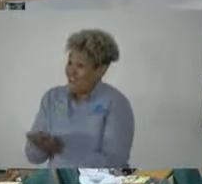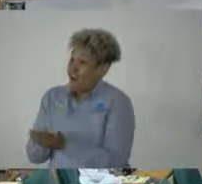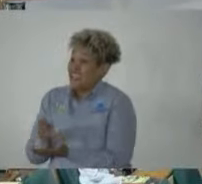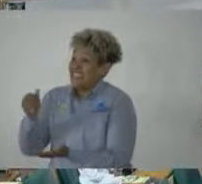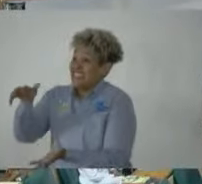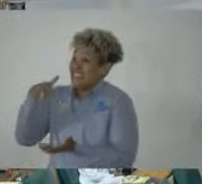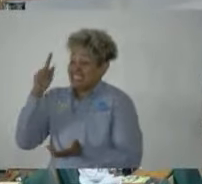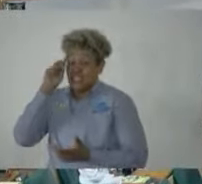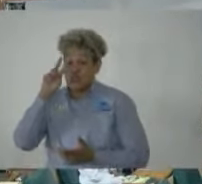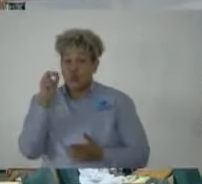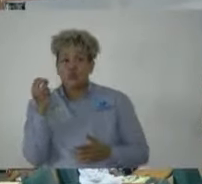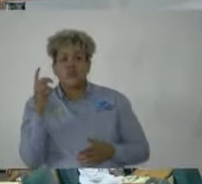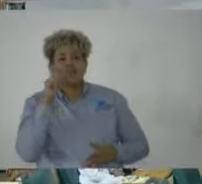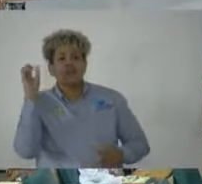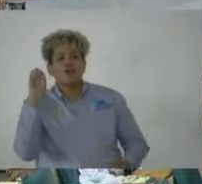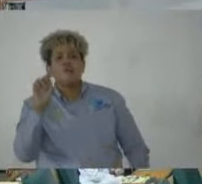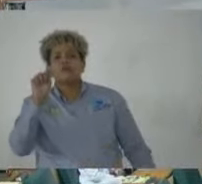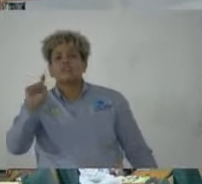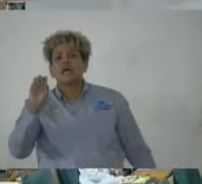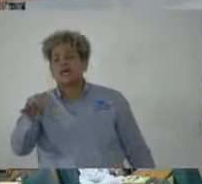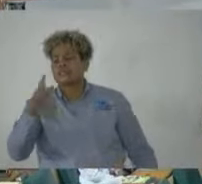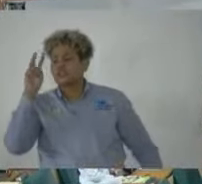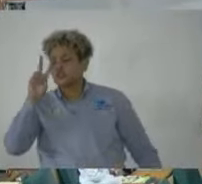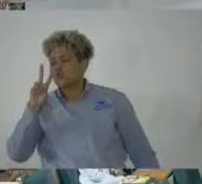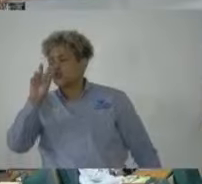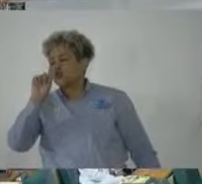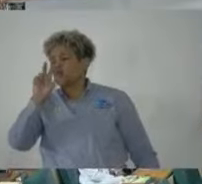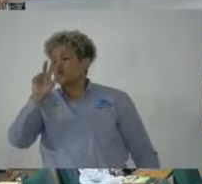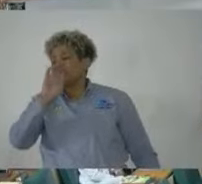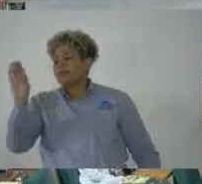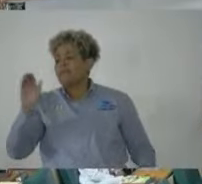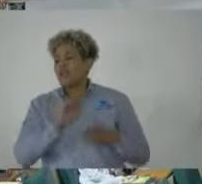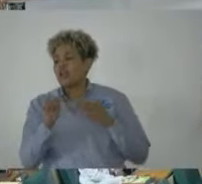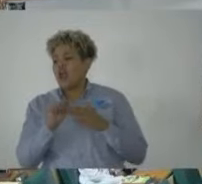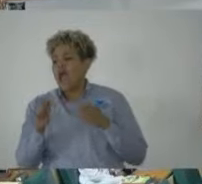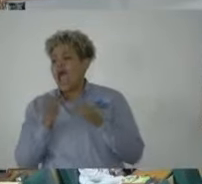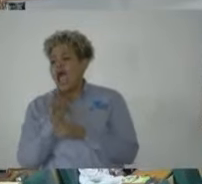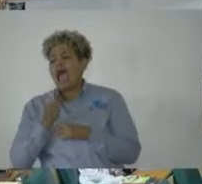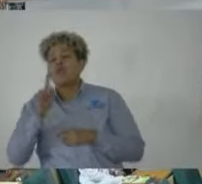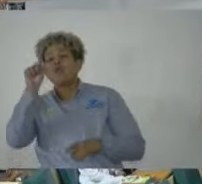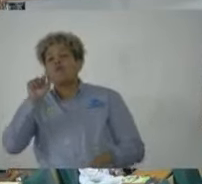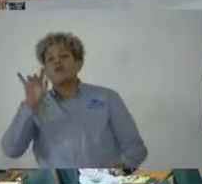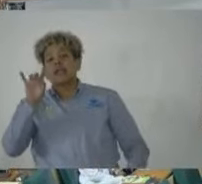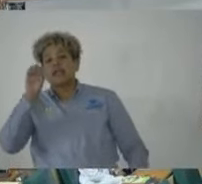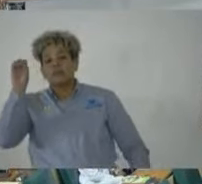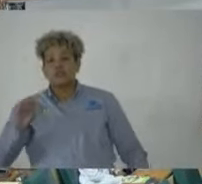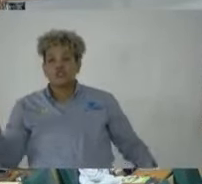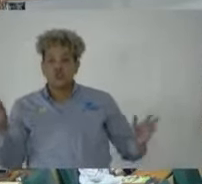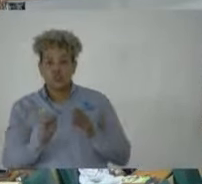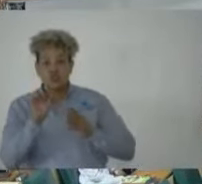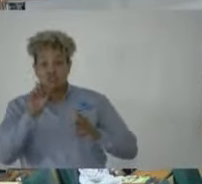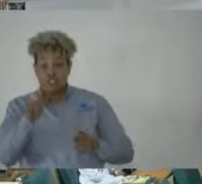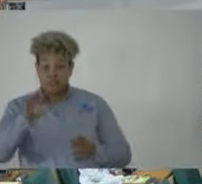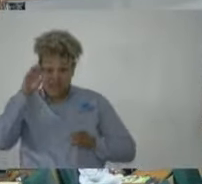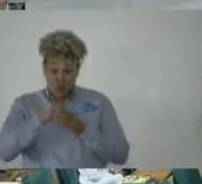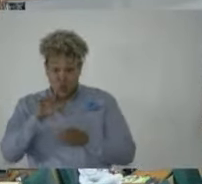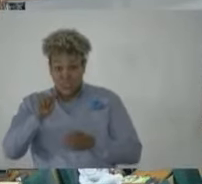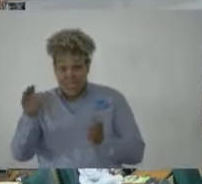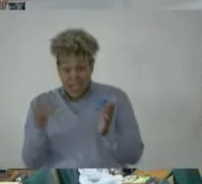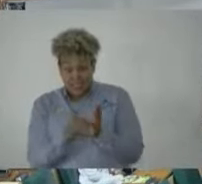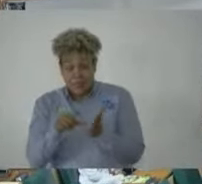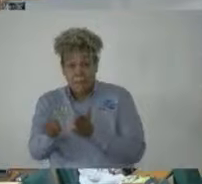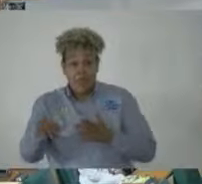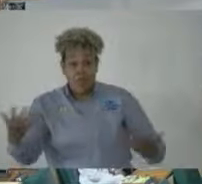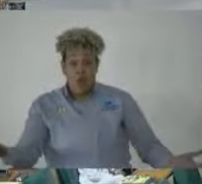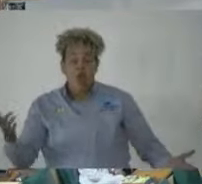2012. They came with a tax package, $23 billion annualized, 1.8% of GDP, and included in that tax package